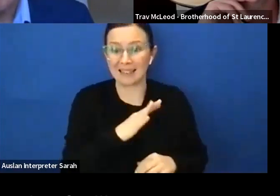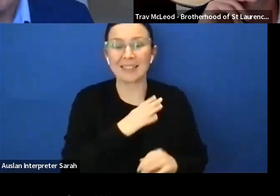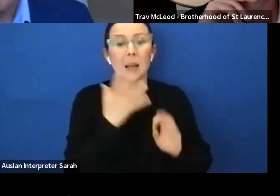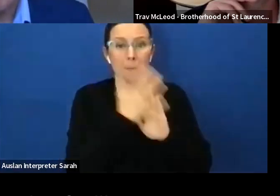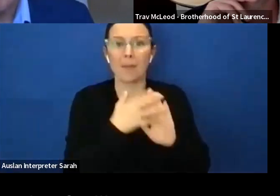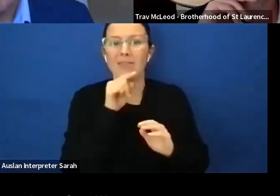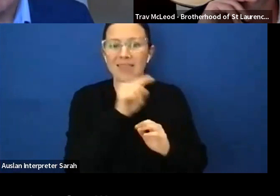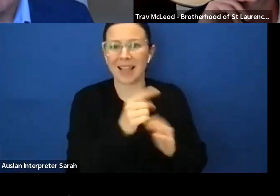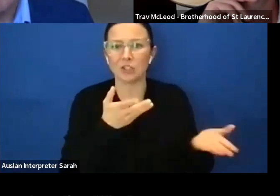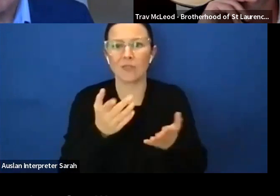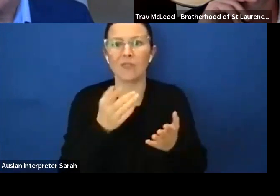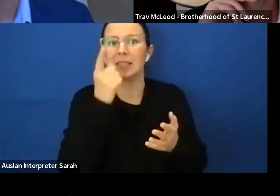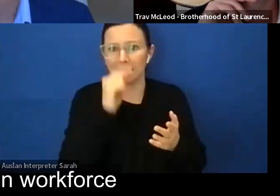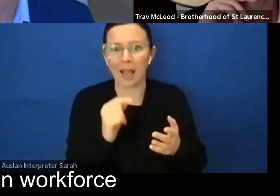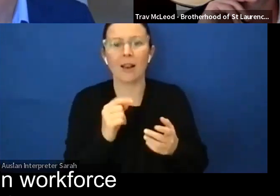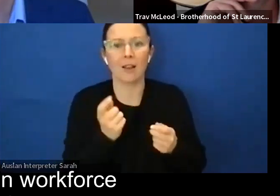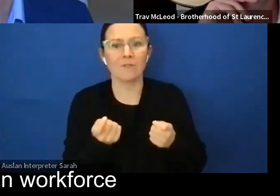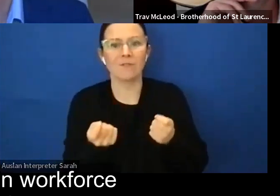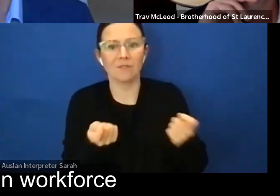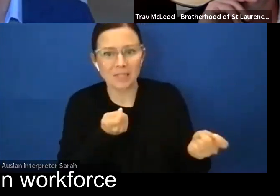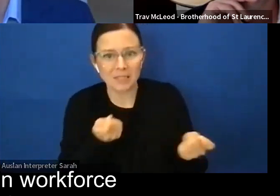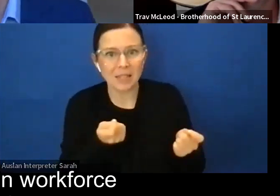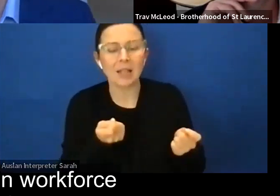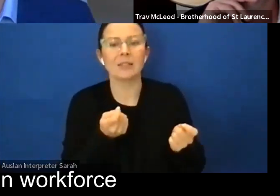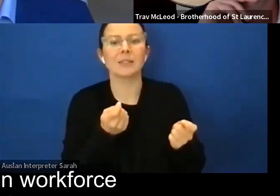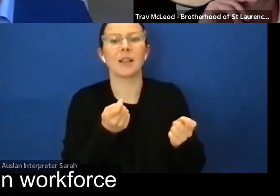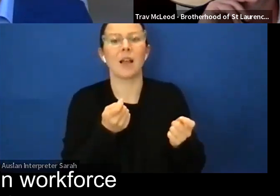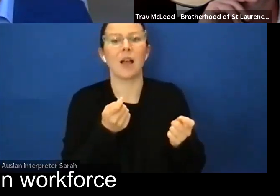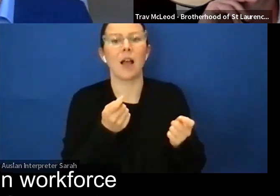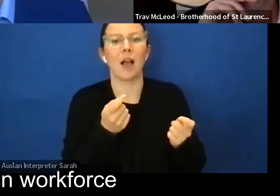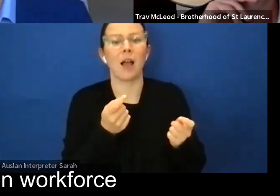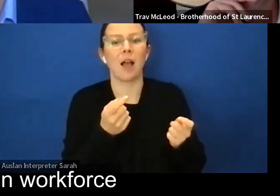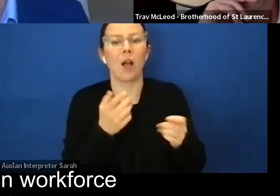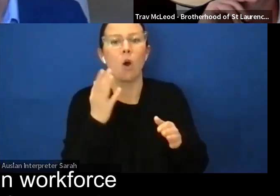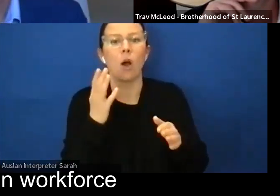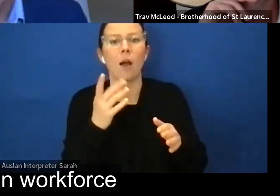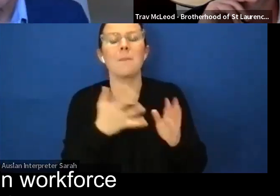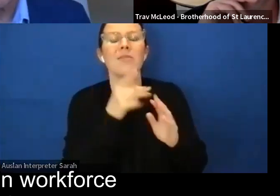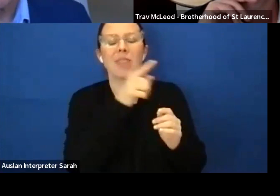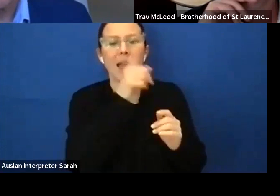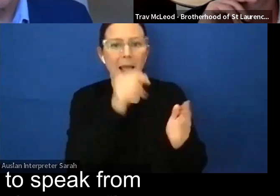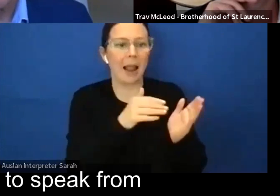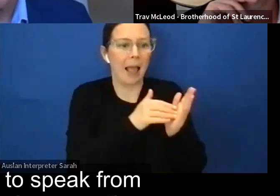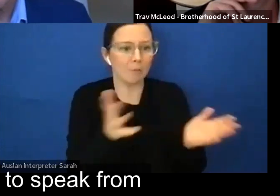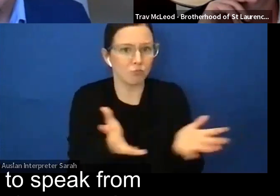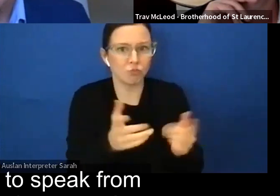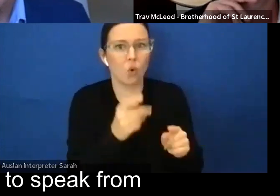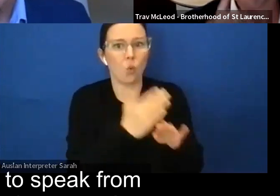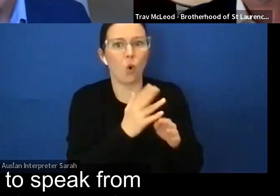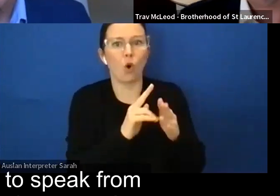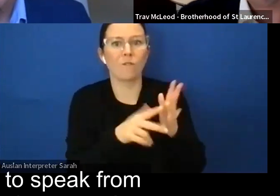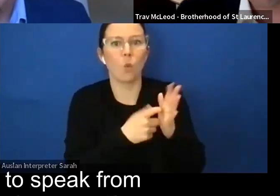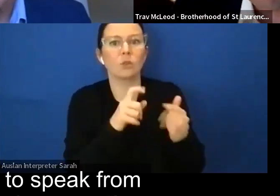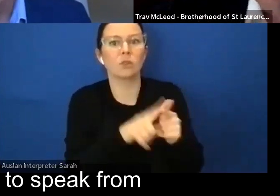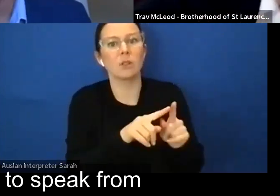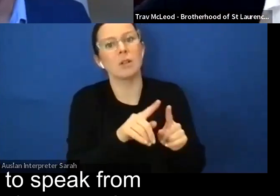can also facilitate and underpin workforce participation by parents. So